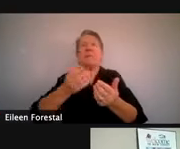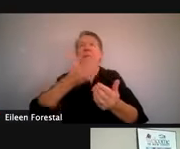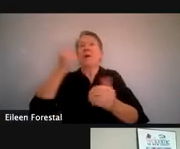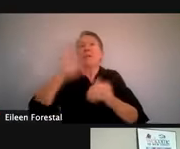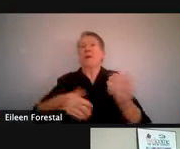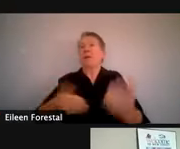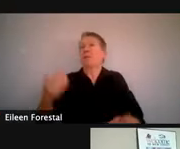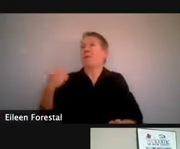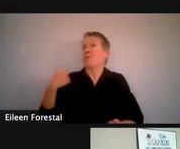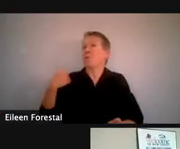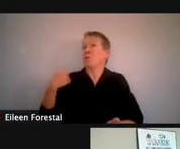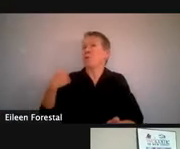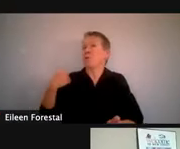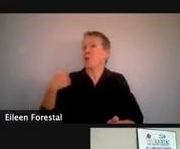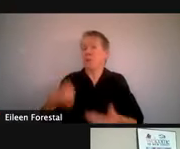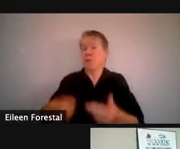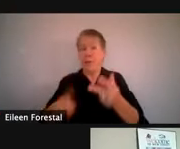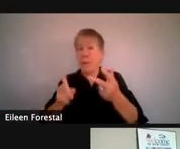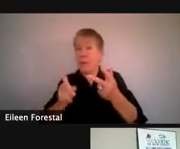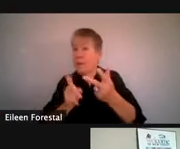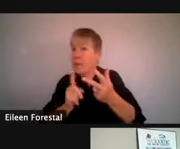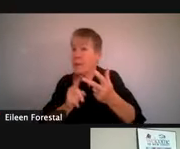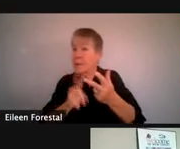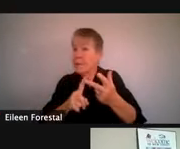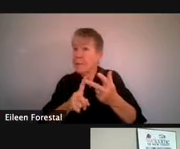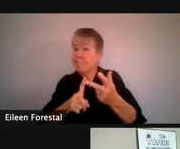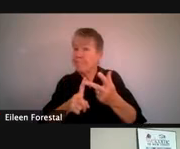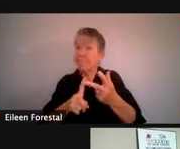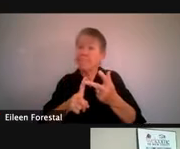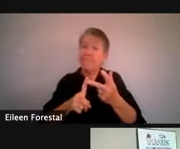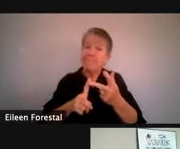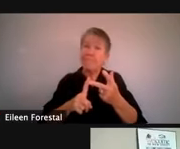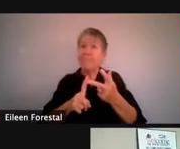Thirdly, the